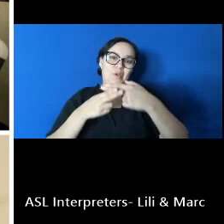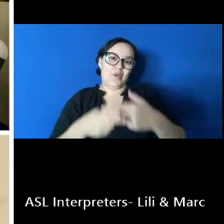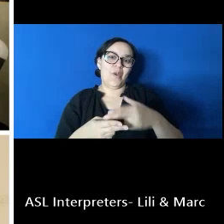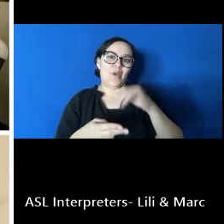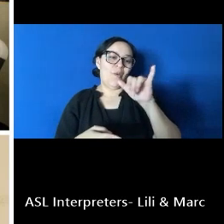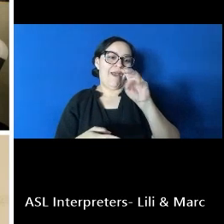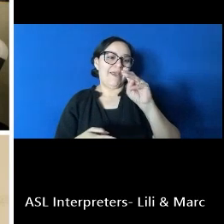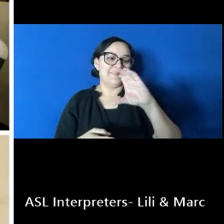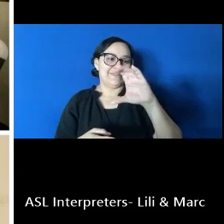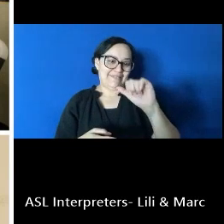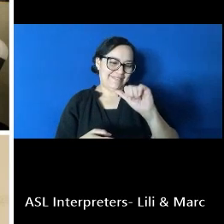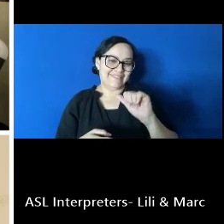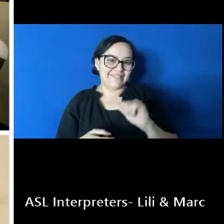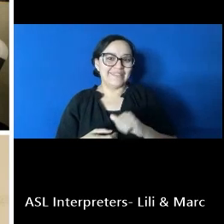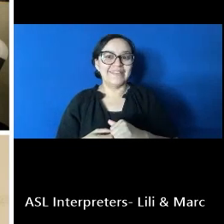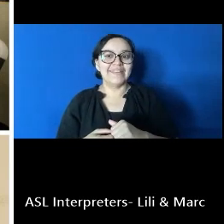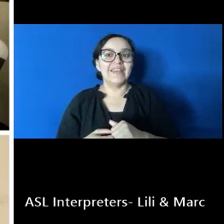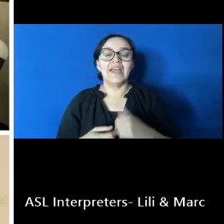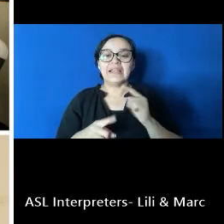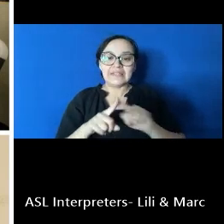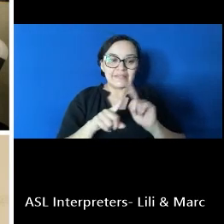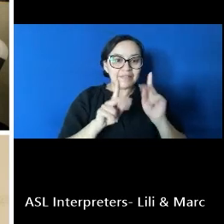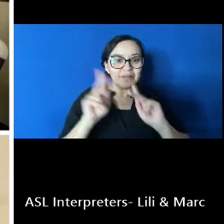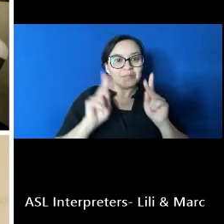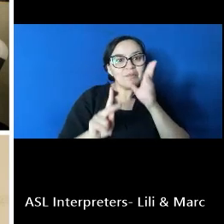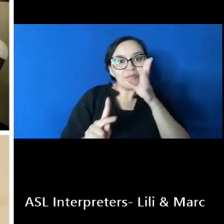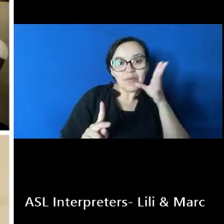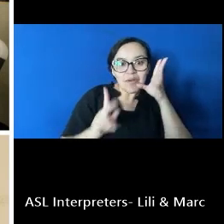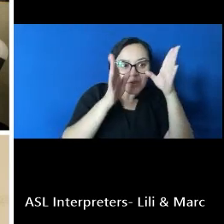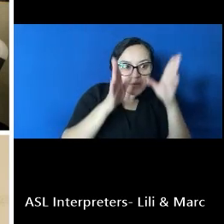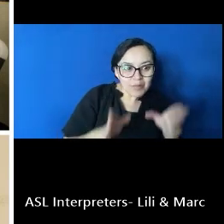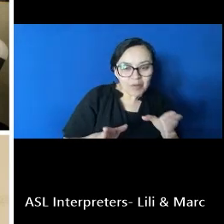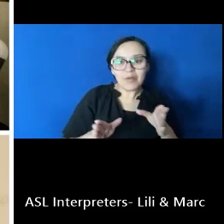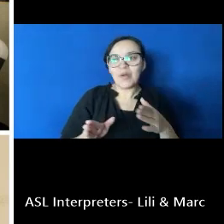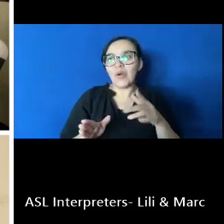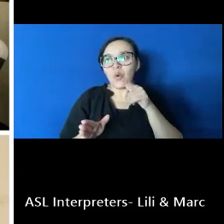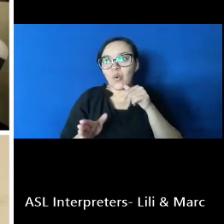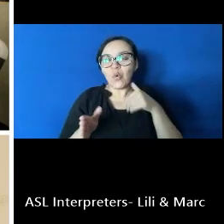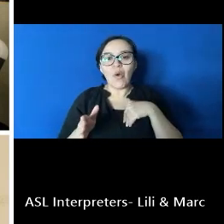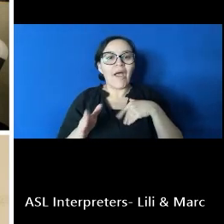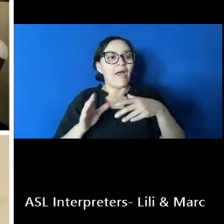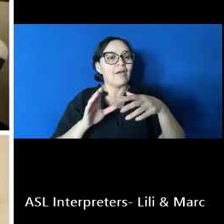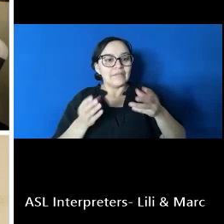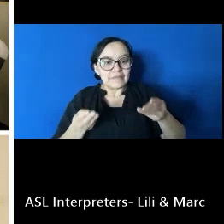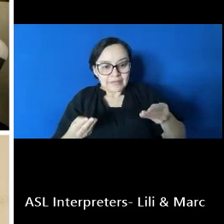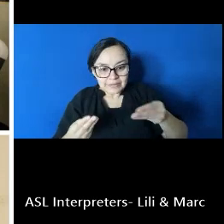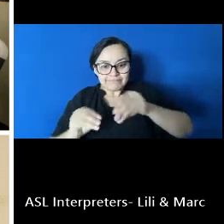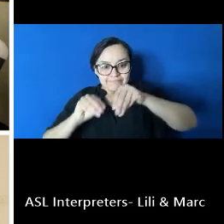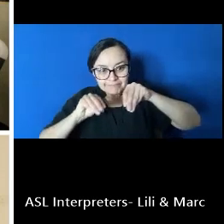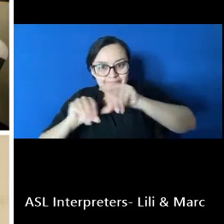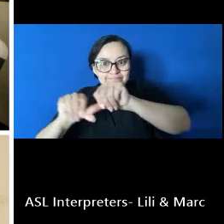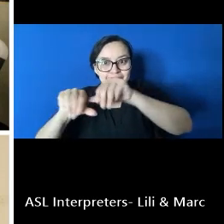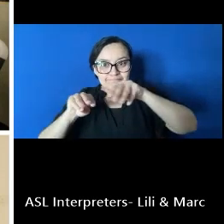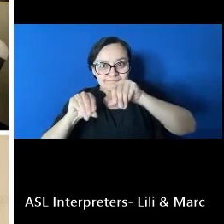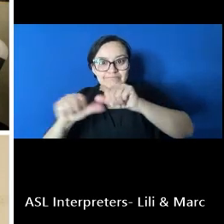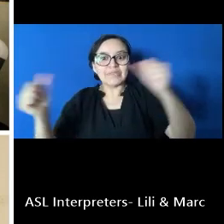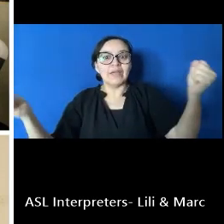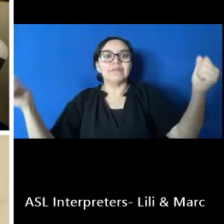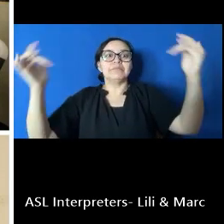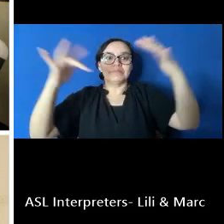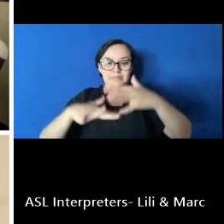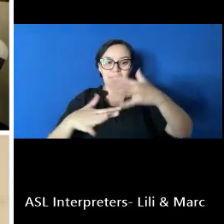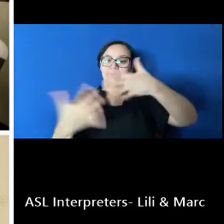one y los SBA agricultores y dueños de terreno tienen la where oportunidad de interactuar con farmers pares, interactuar con otras have agencias the del opportunity of USDA y interacting